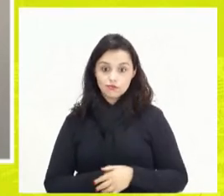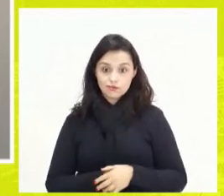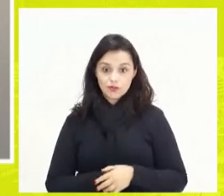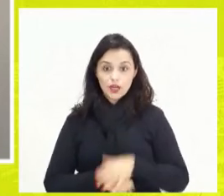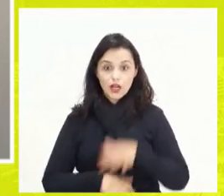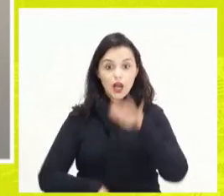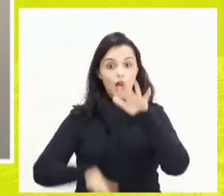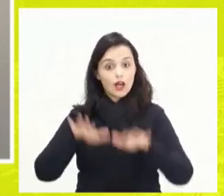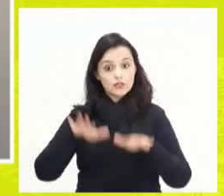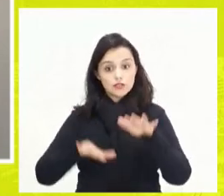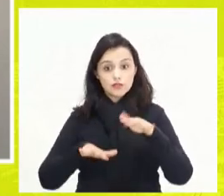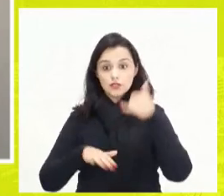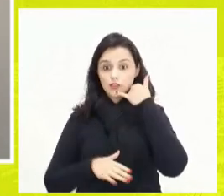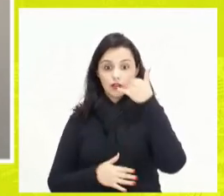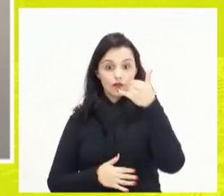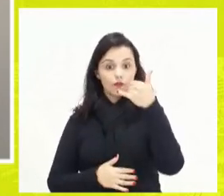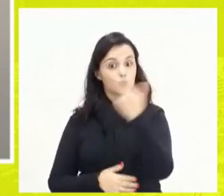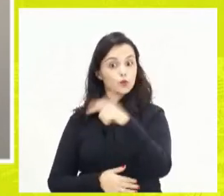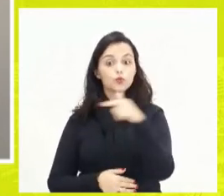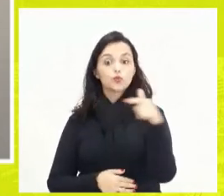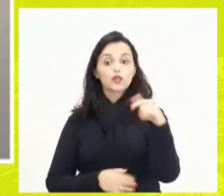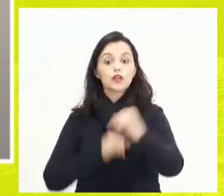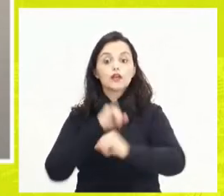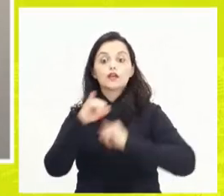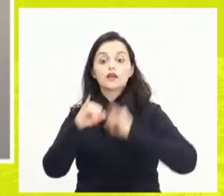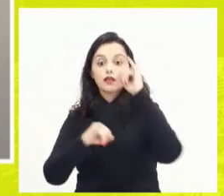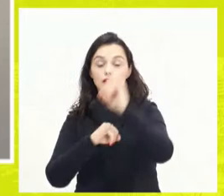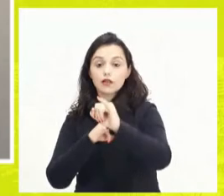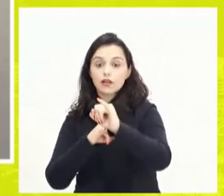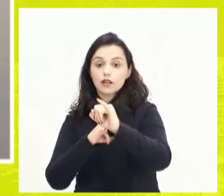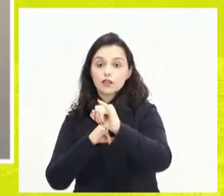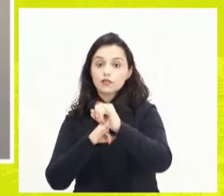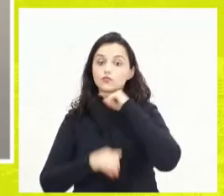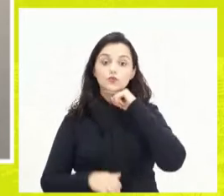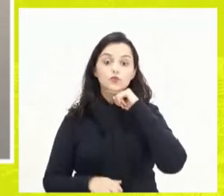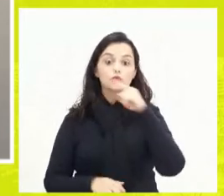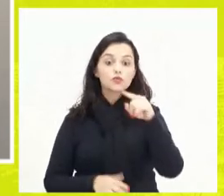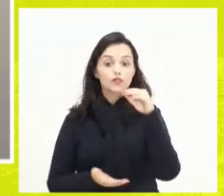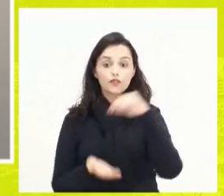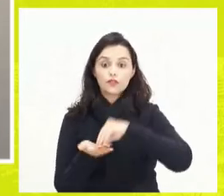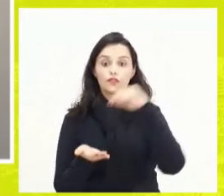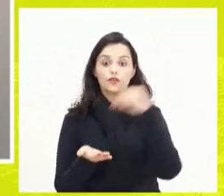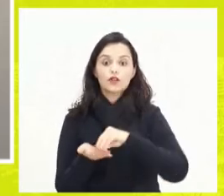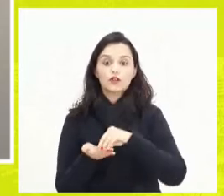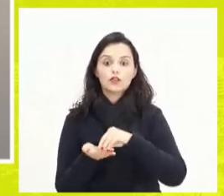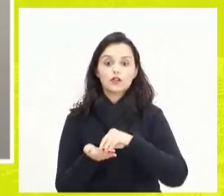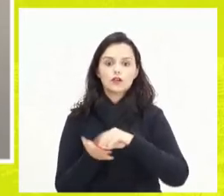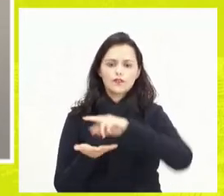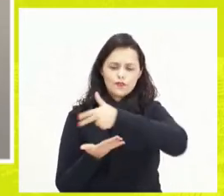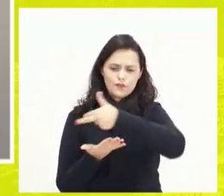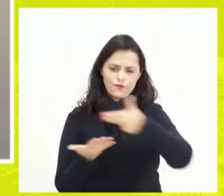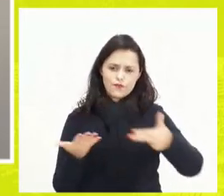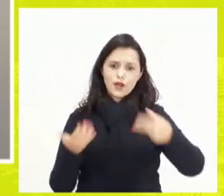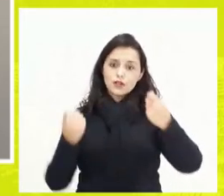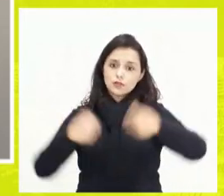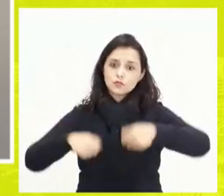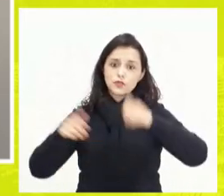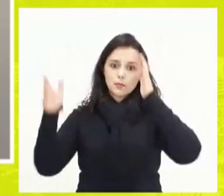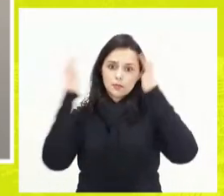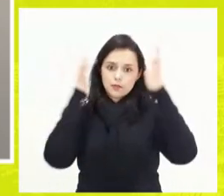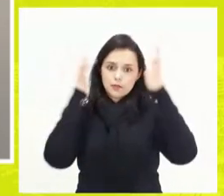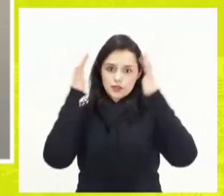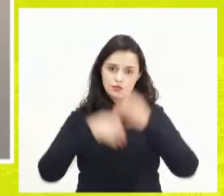are areas in the amazon remote places that they don't have internet access they don't have a phone